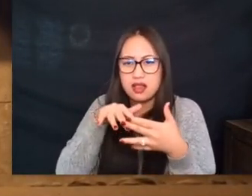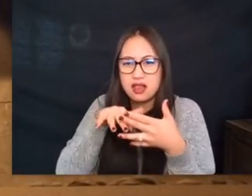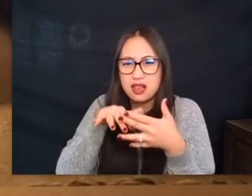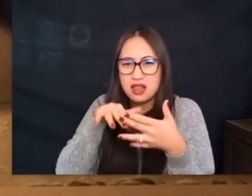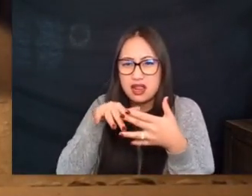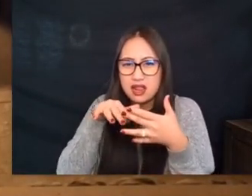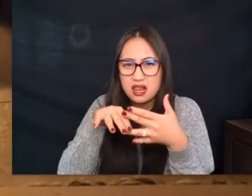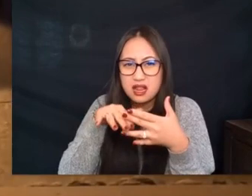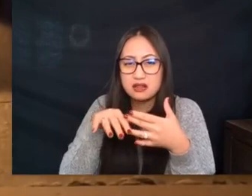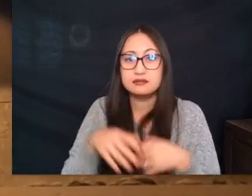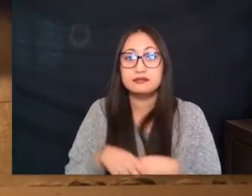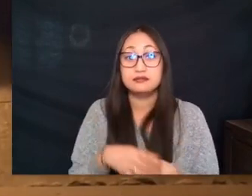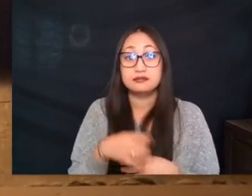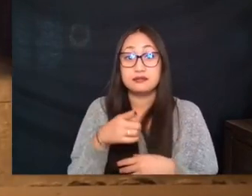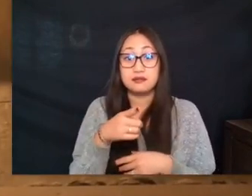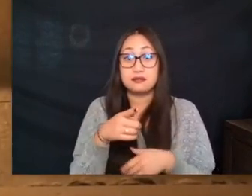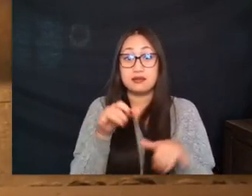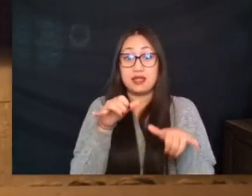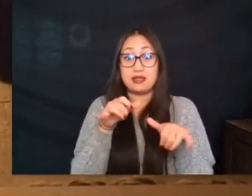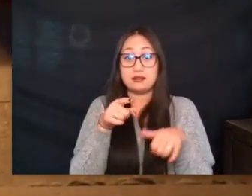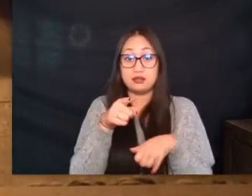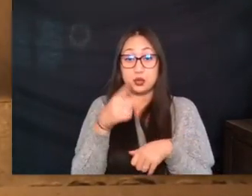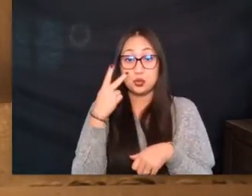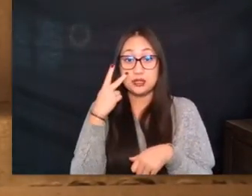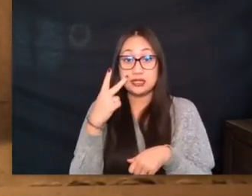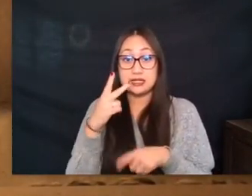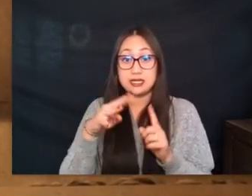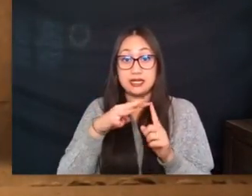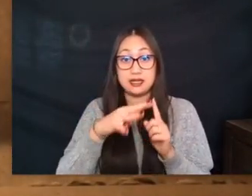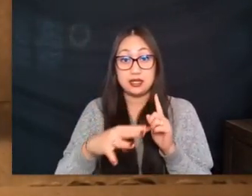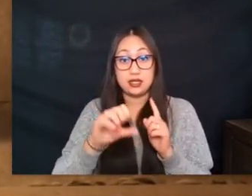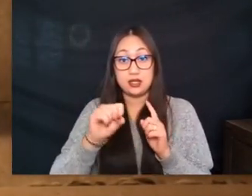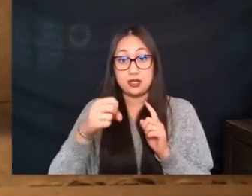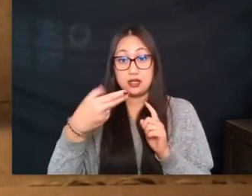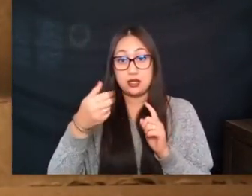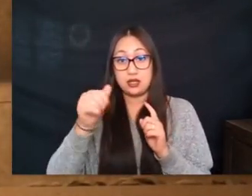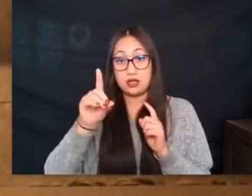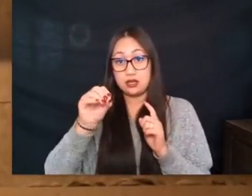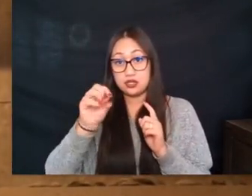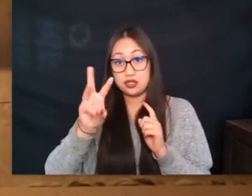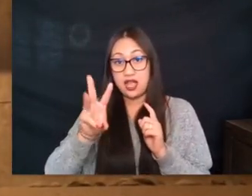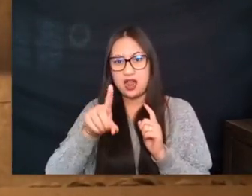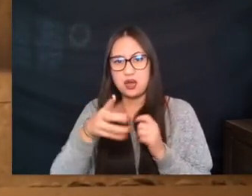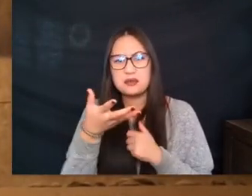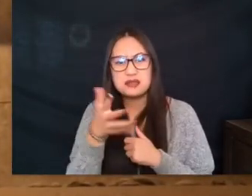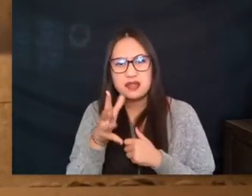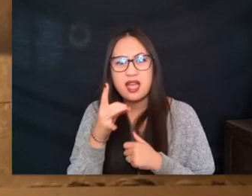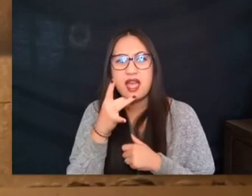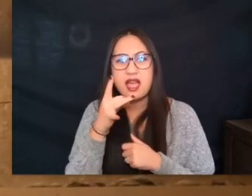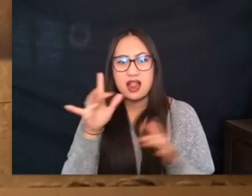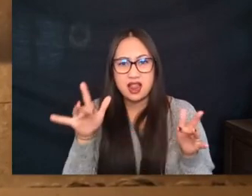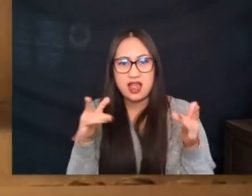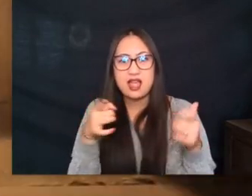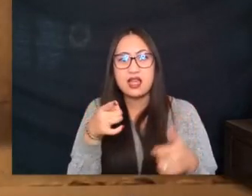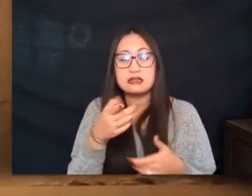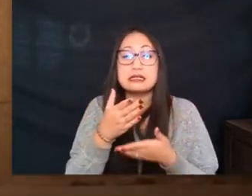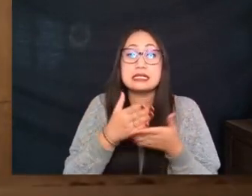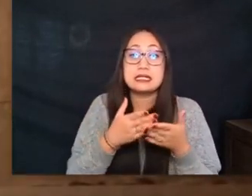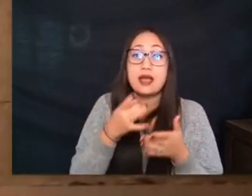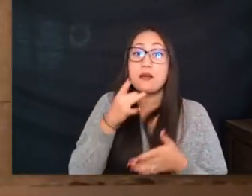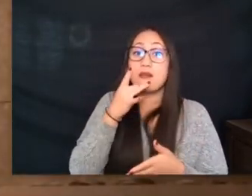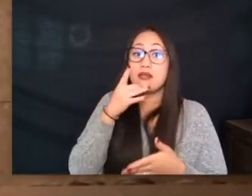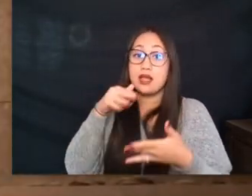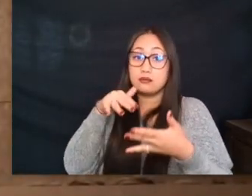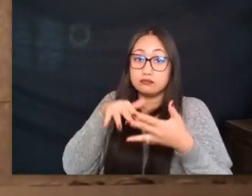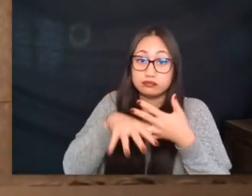Translucent objects leave a shadow like this. You can see that the inside of the shadow is kind of light. Some of the light is passing through, but some of it is being